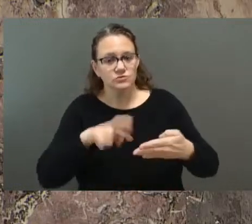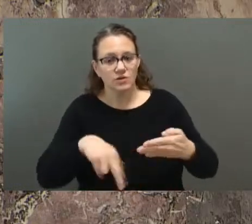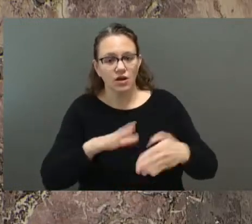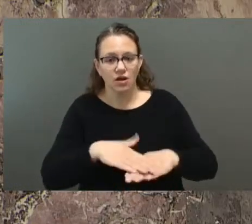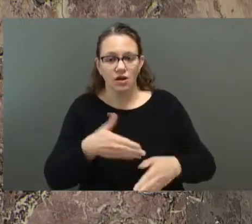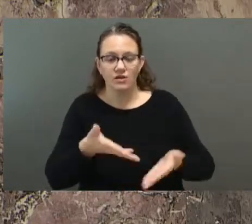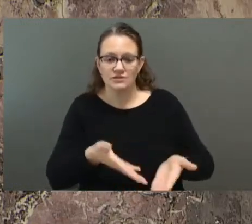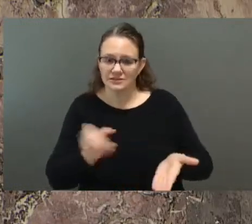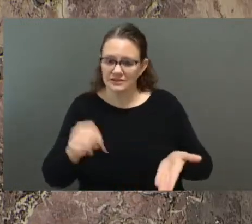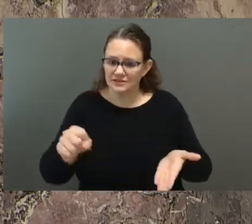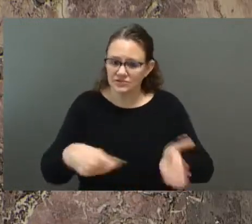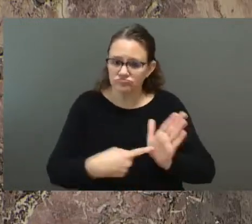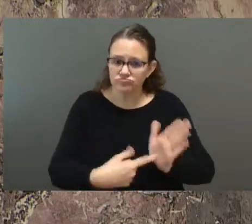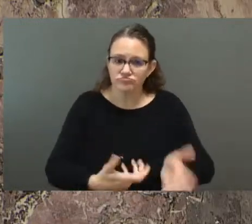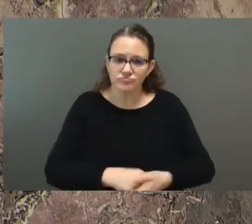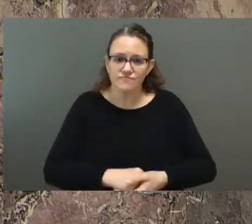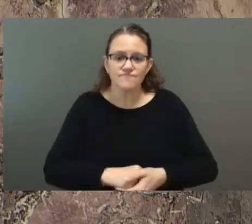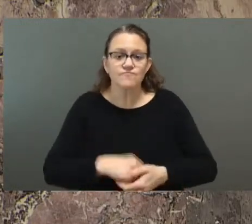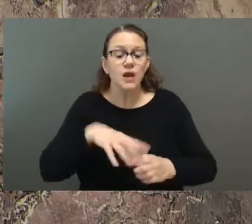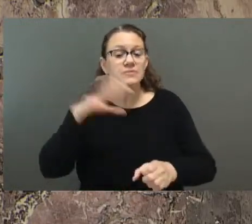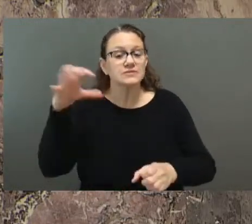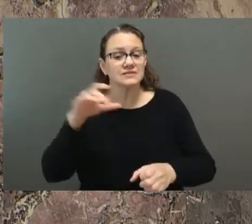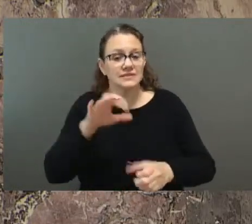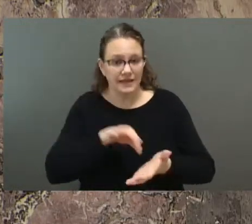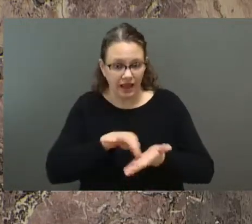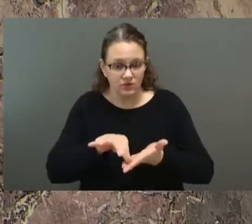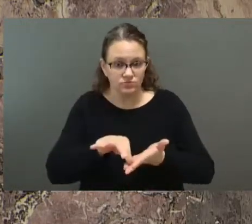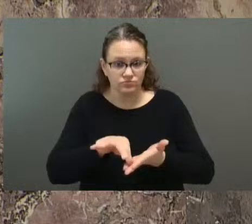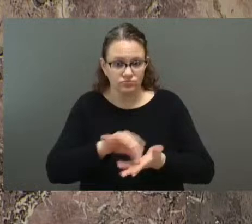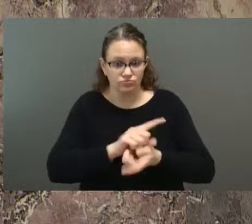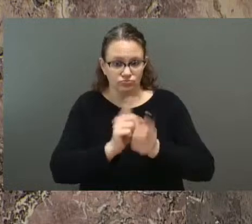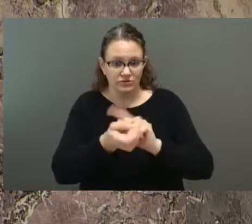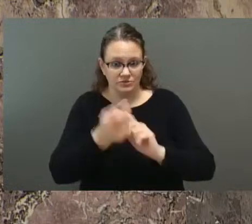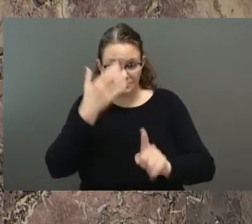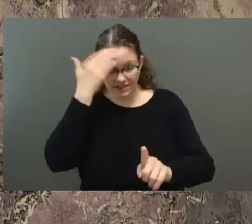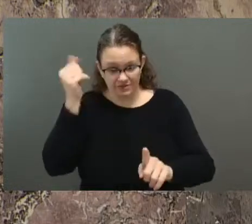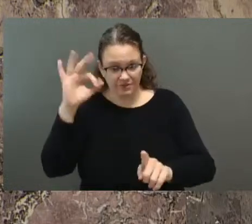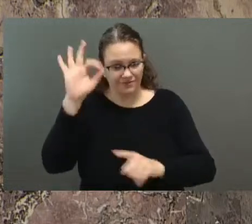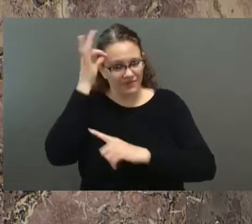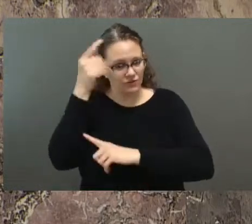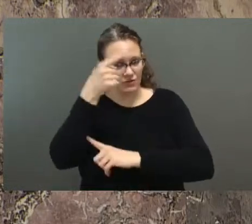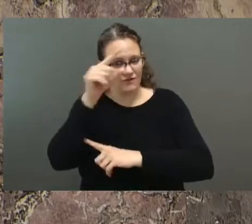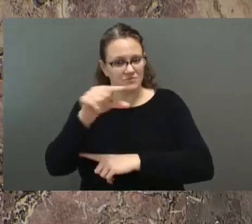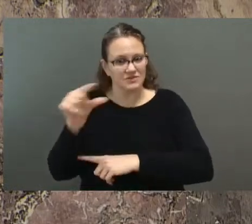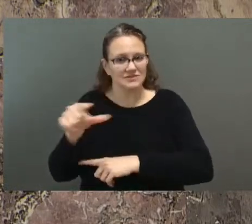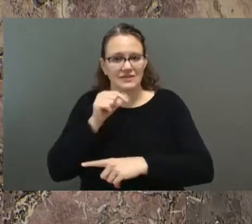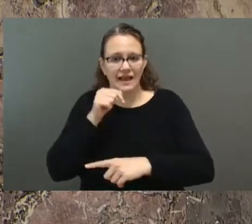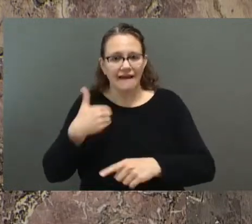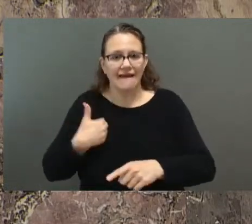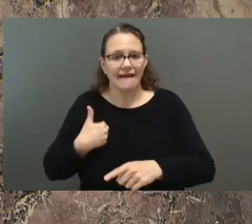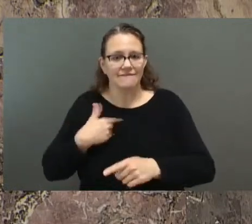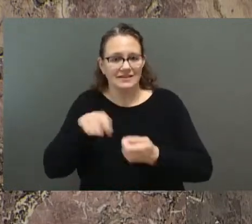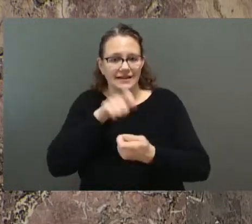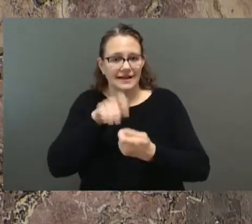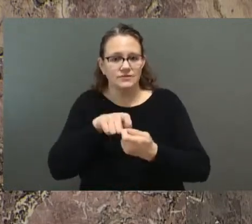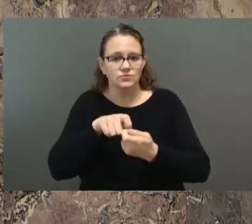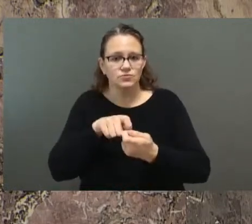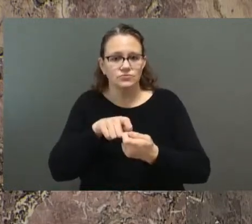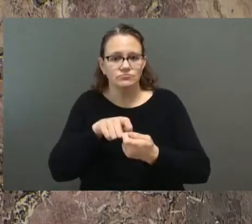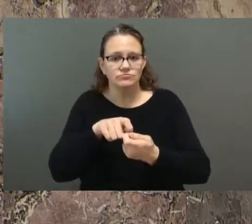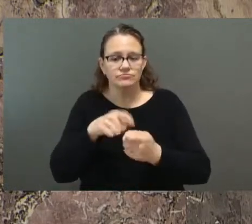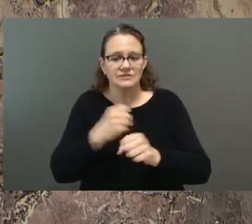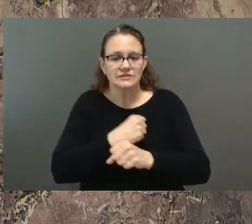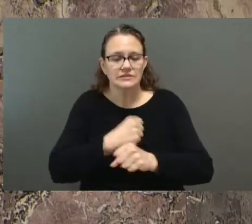federal government doesn't have accurate data on methane emissions to establish a baseline many years